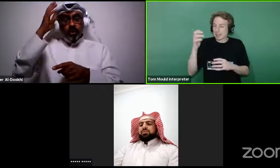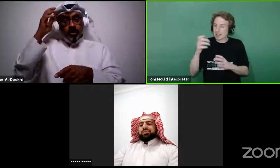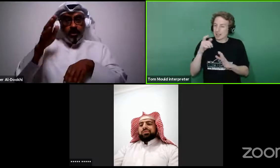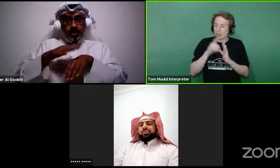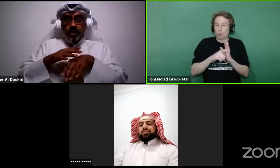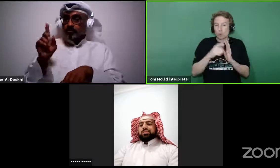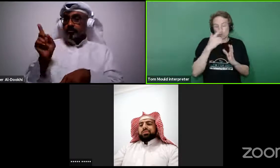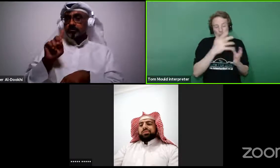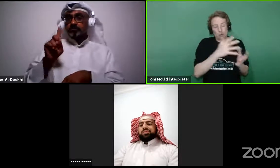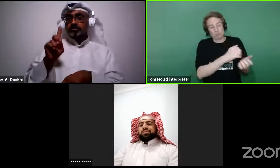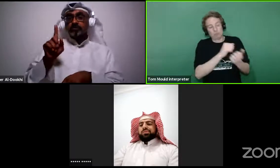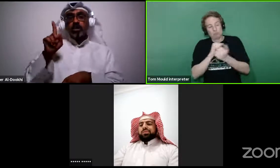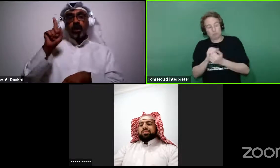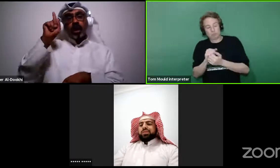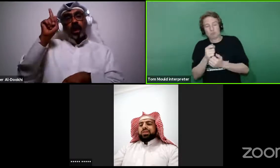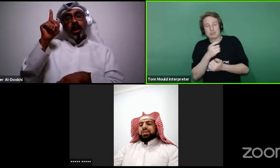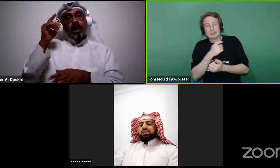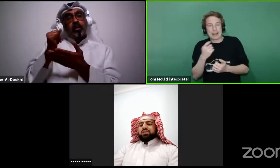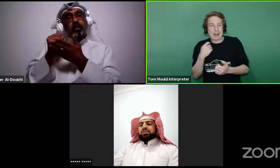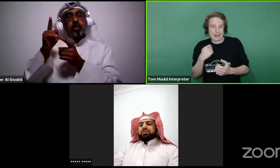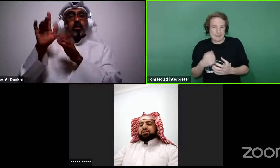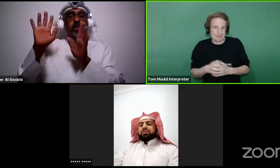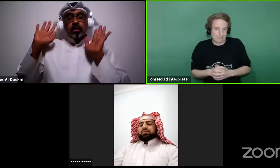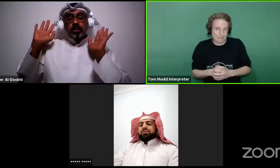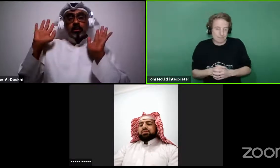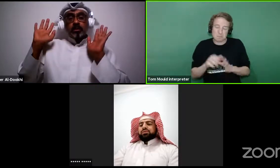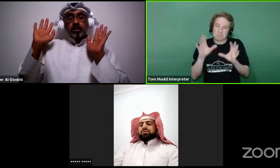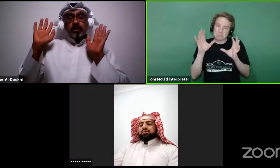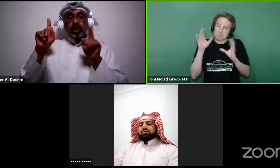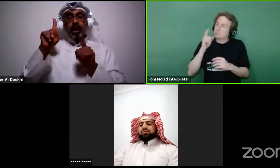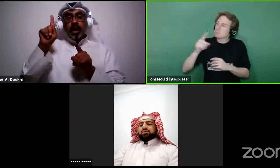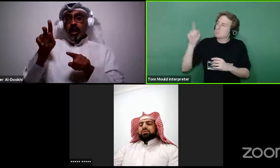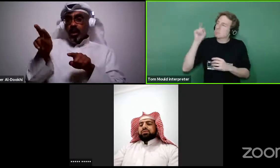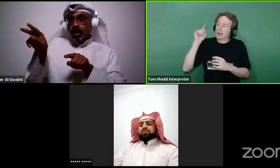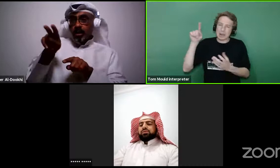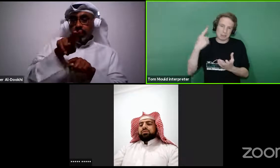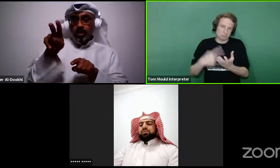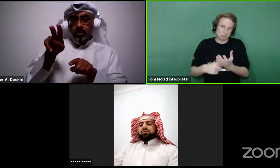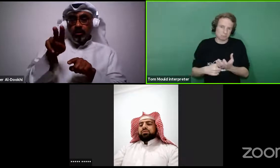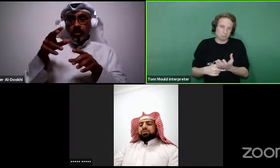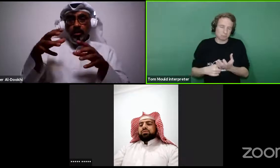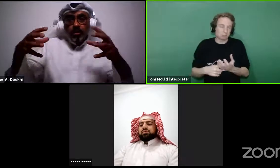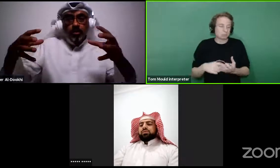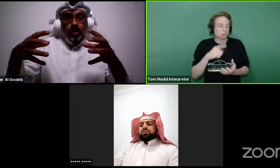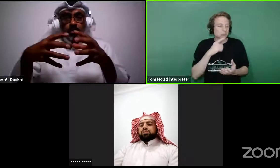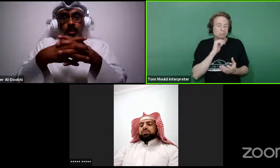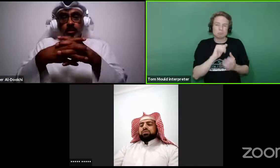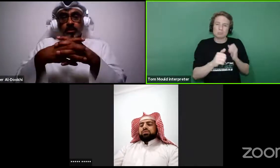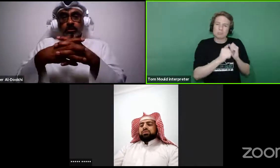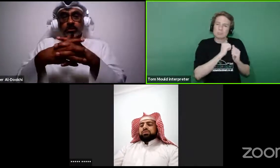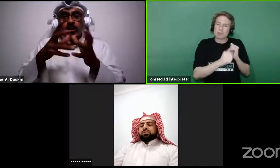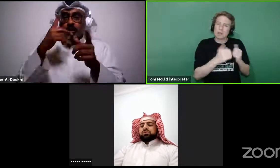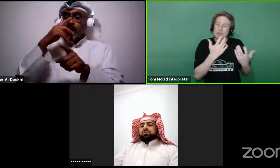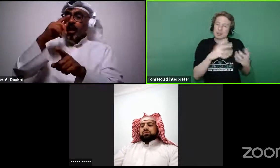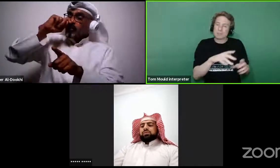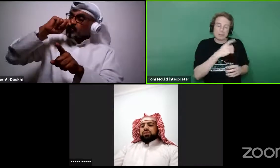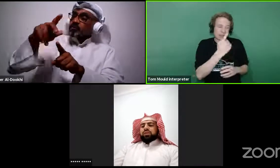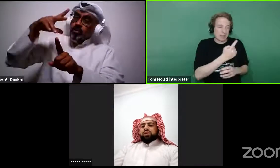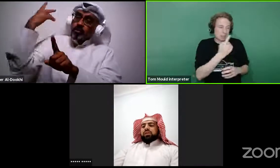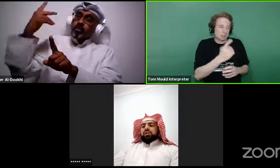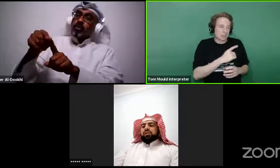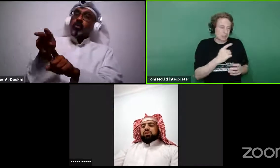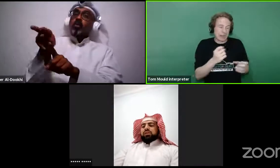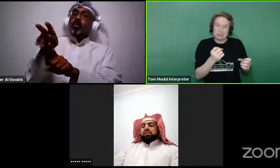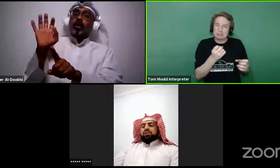except that Allah willed it. So Allah made the brothers to bind themselves with their way of punishment.